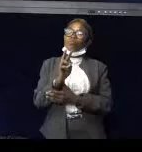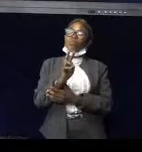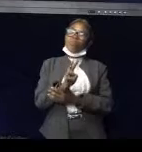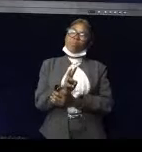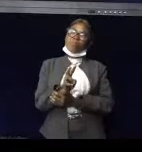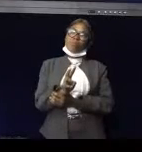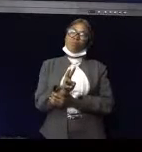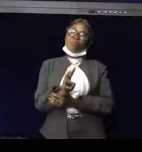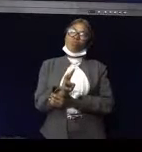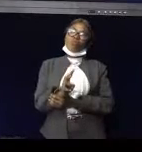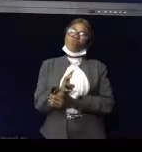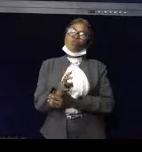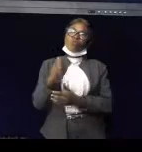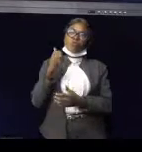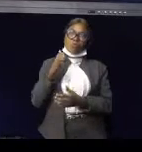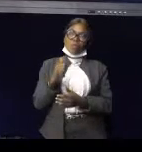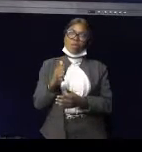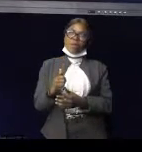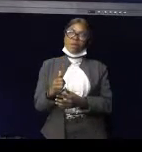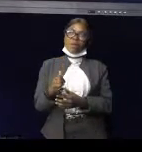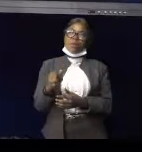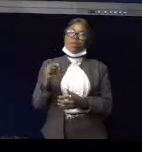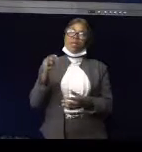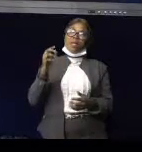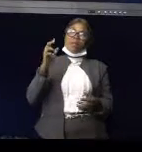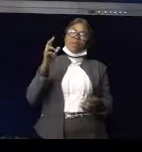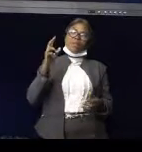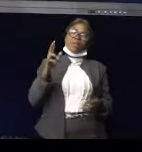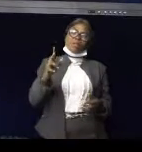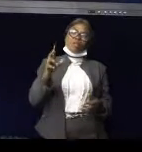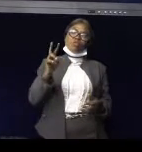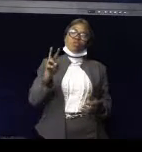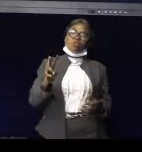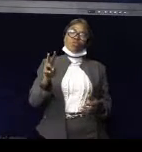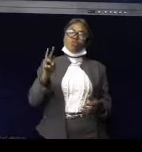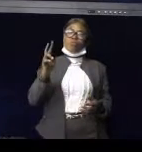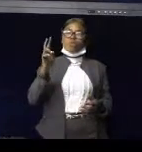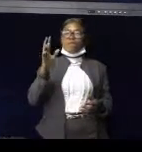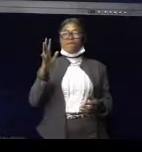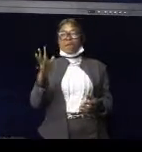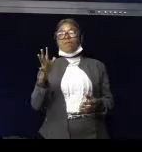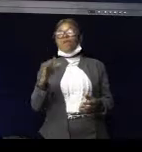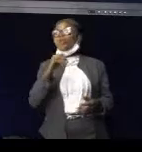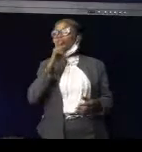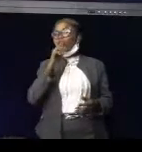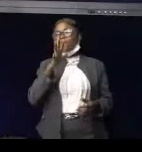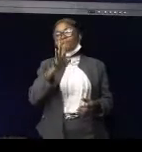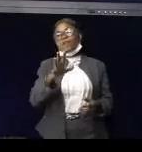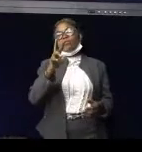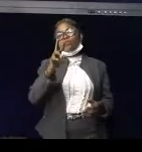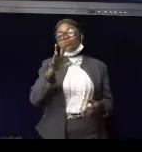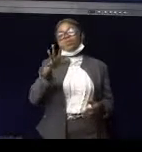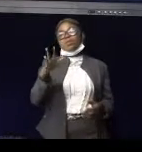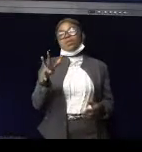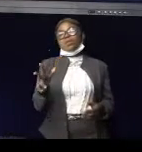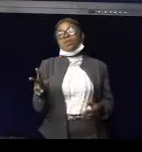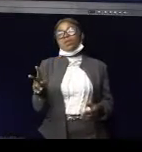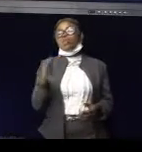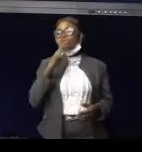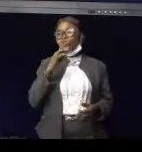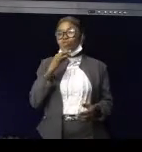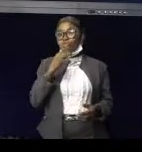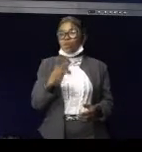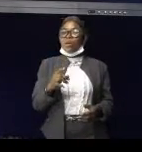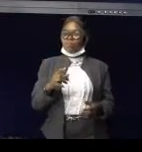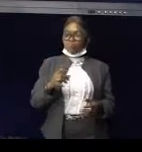girls. So the ratio is actually 3 to 5 and not 5 to 3. But you are smart and I'm sure